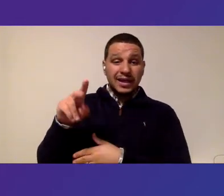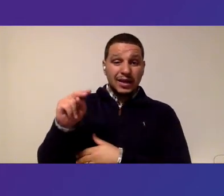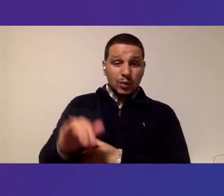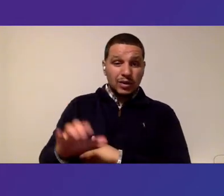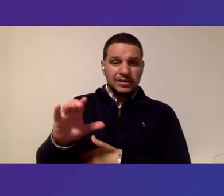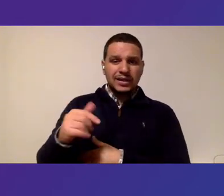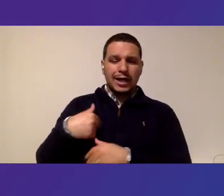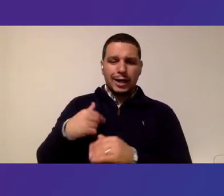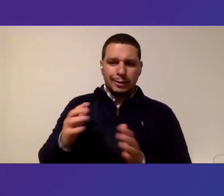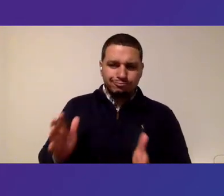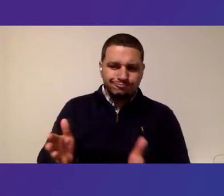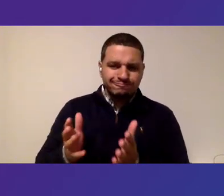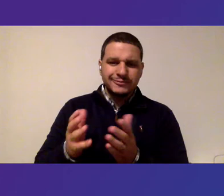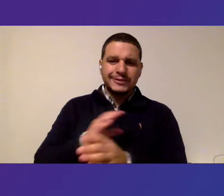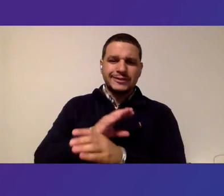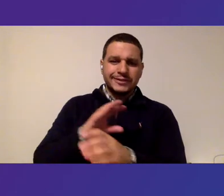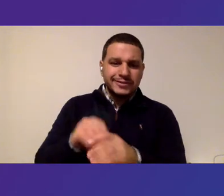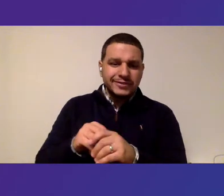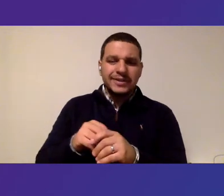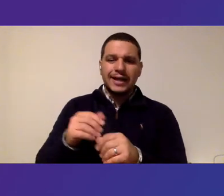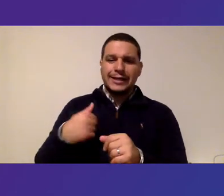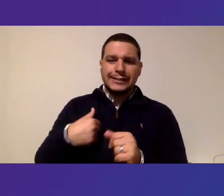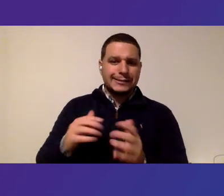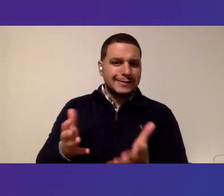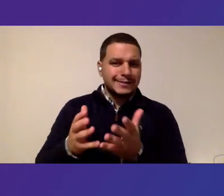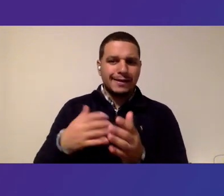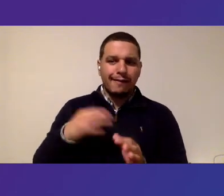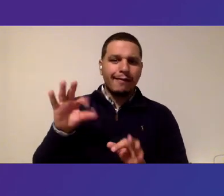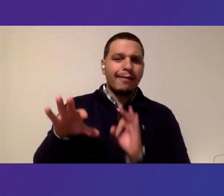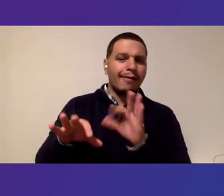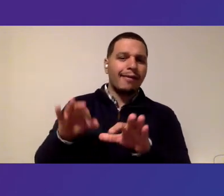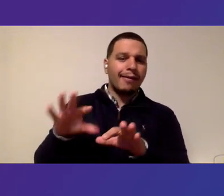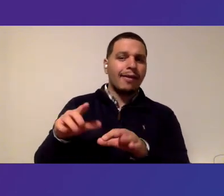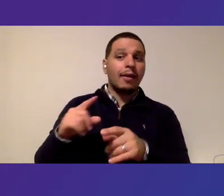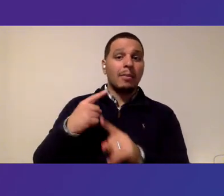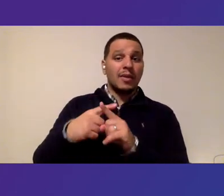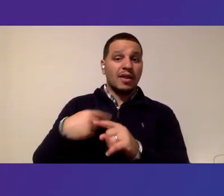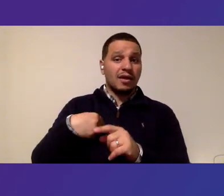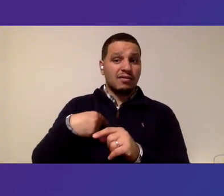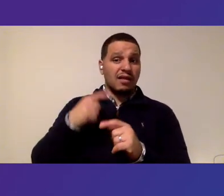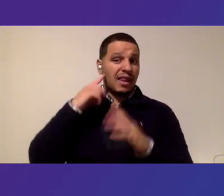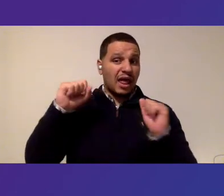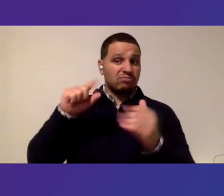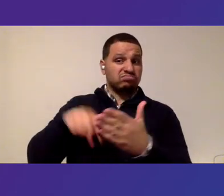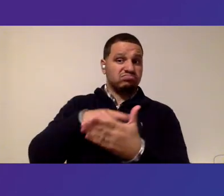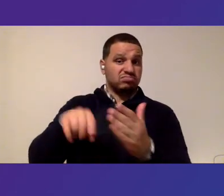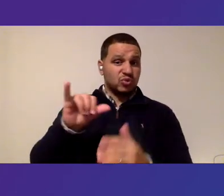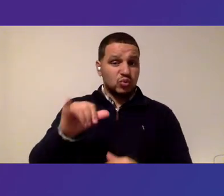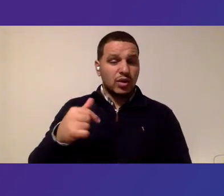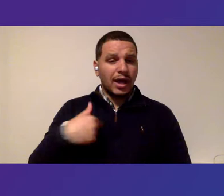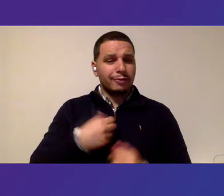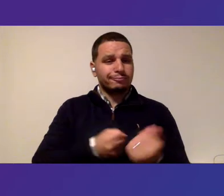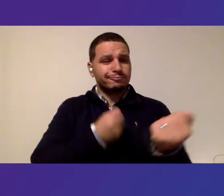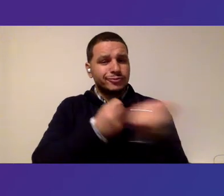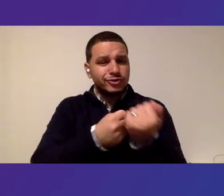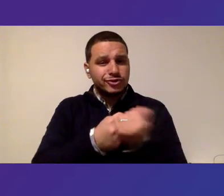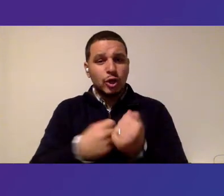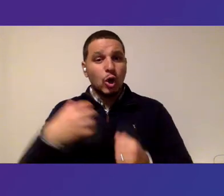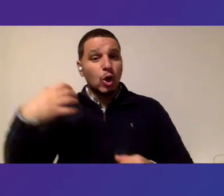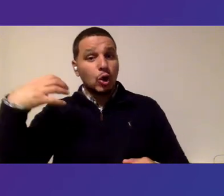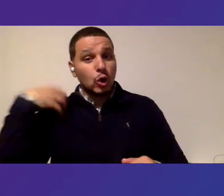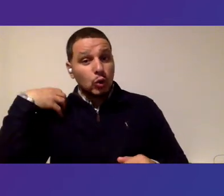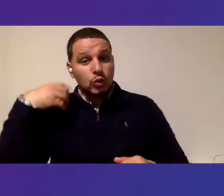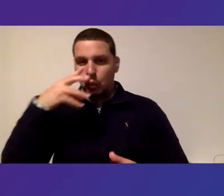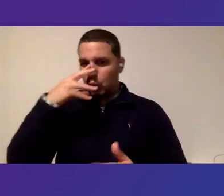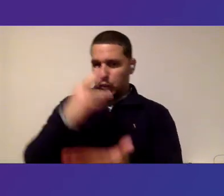and prodded, been an instigator, and offered very loud critiques. I have been a cheerleader, a coach, and a witness